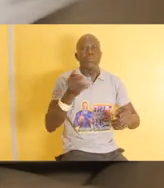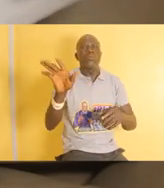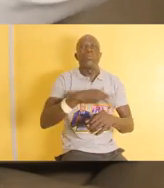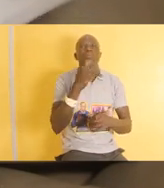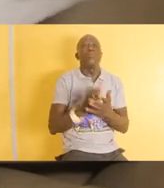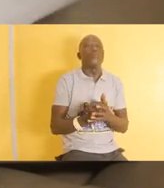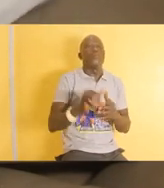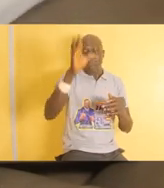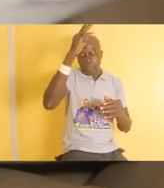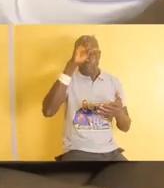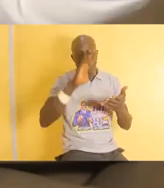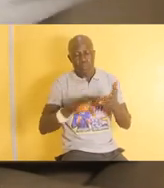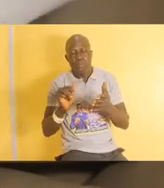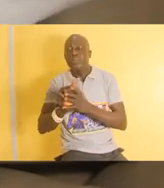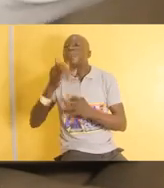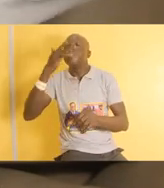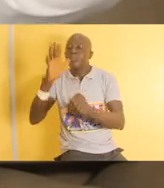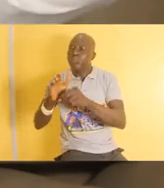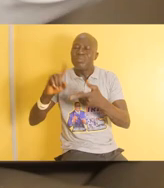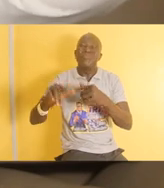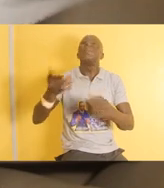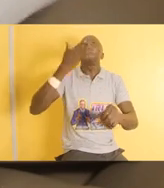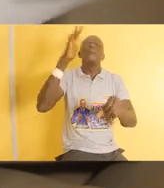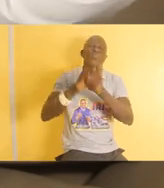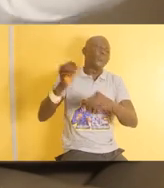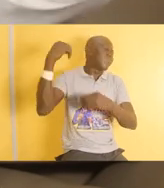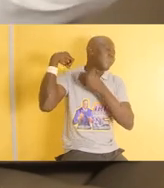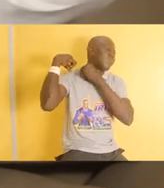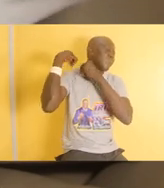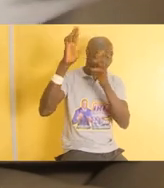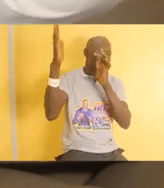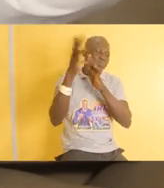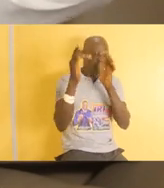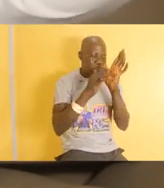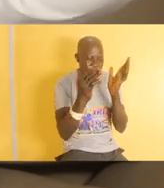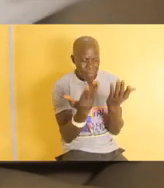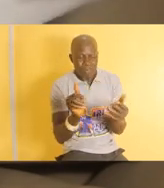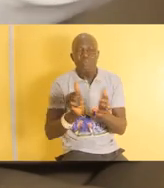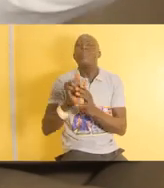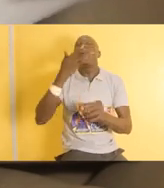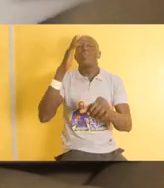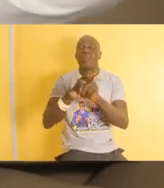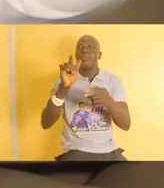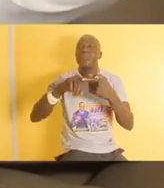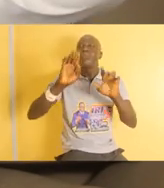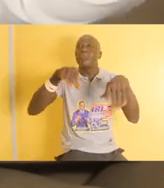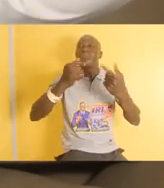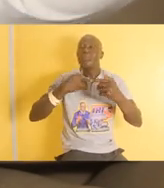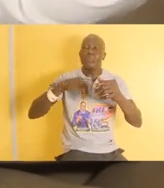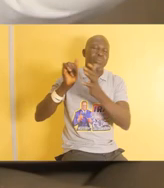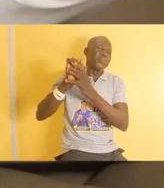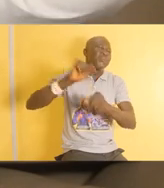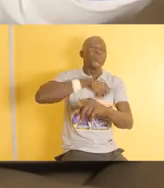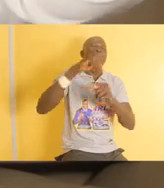Mulerita, ah, Ilerito se fome, Nema iwe mema, Ilerito se